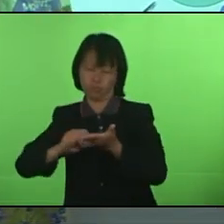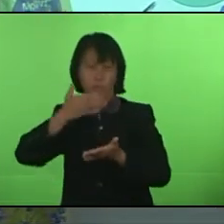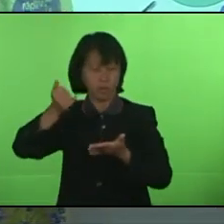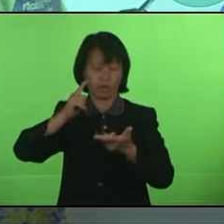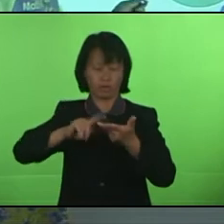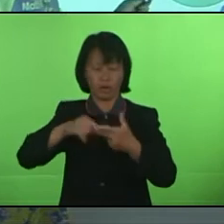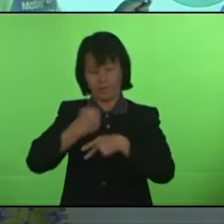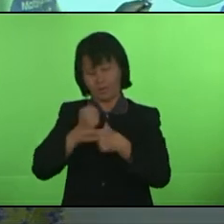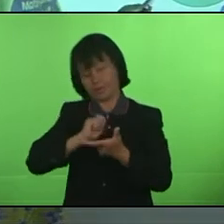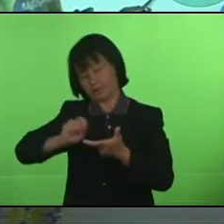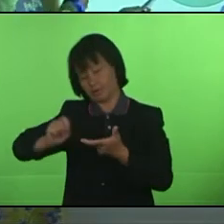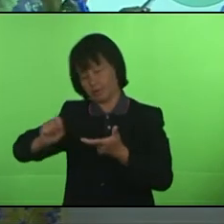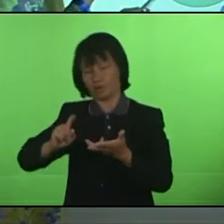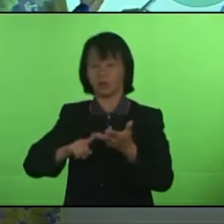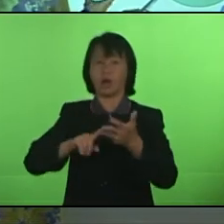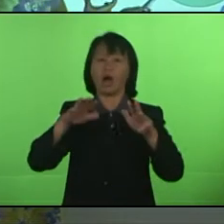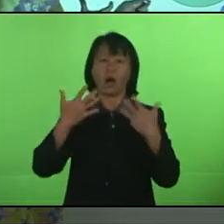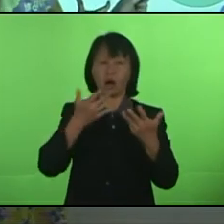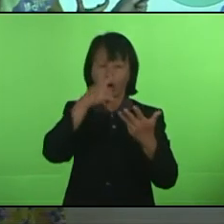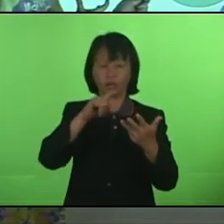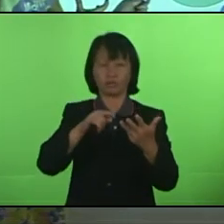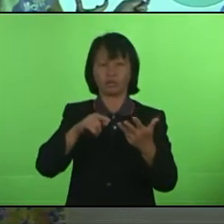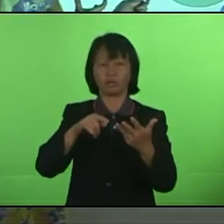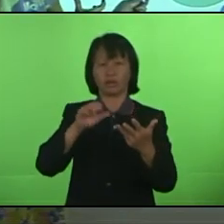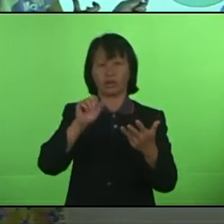note makers, and how to even access